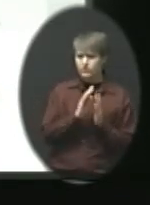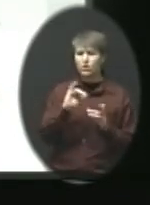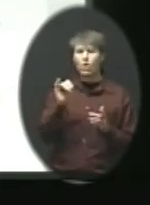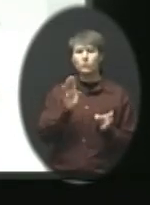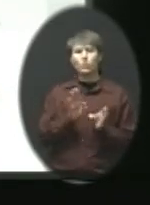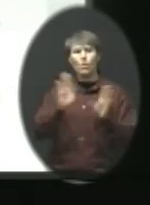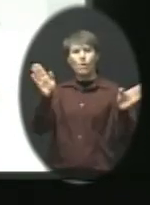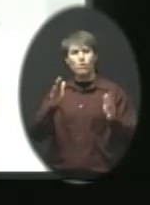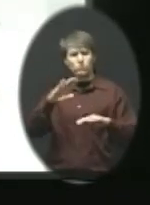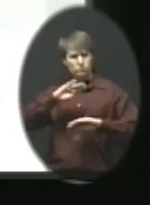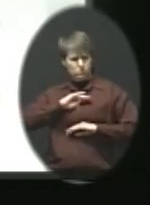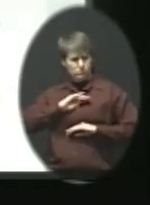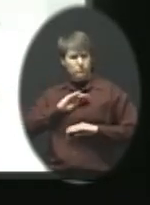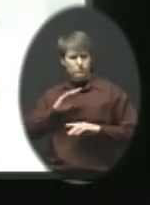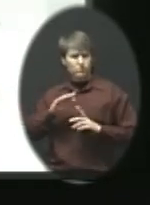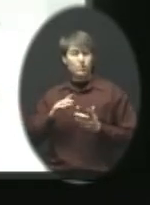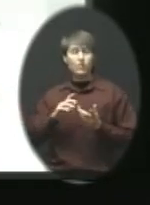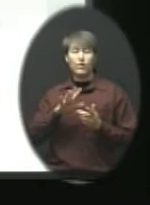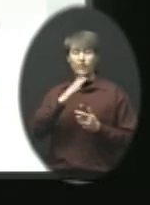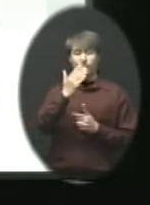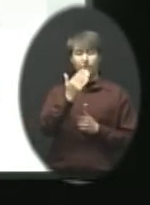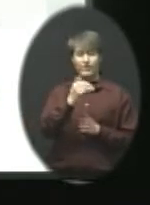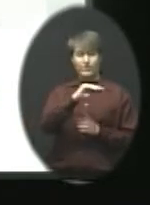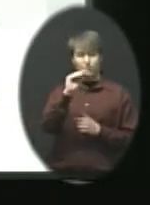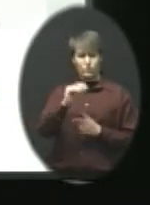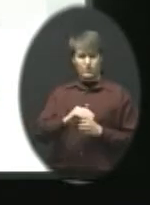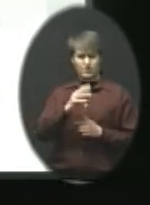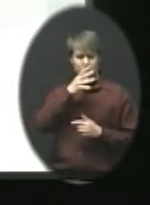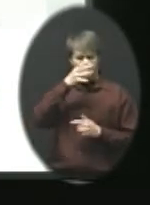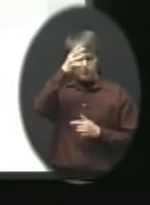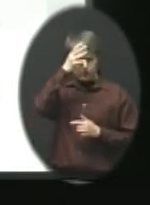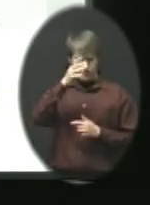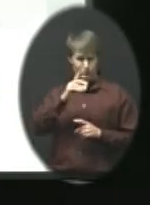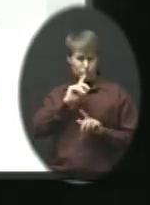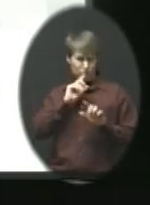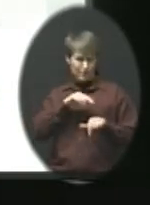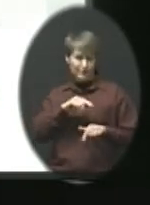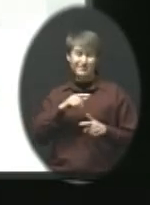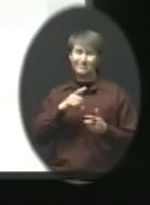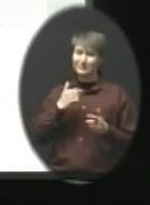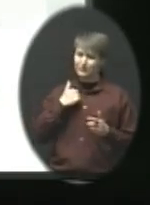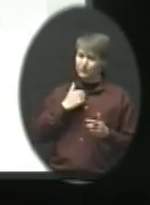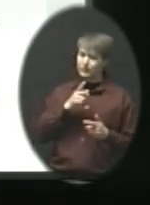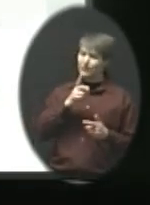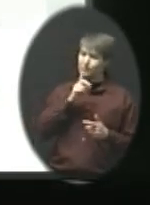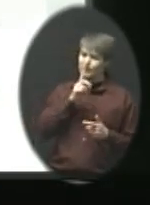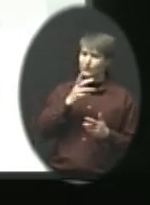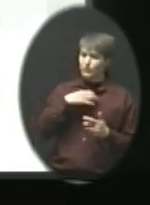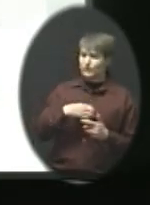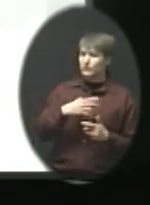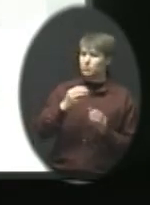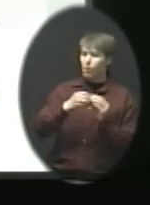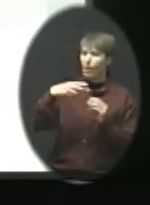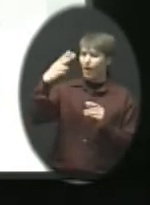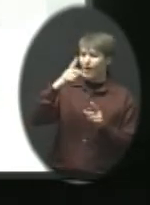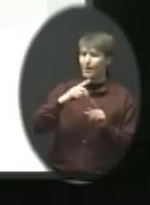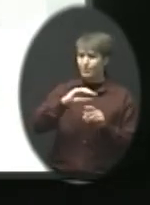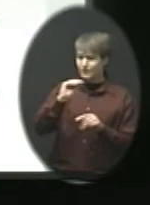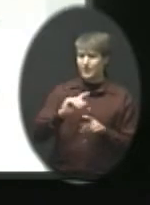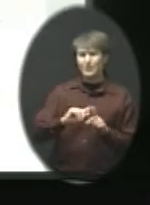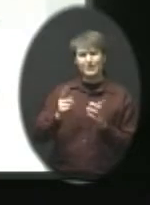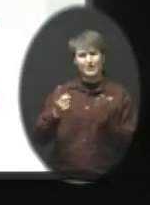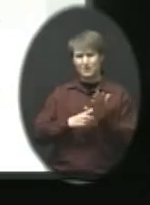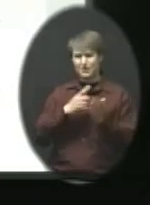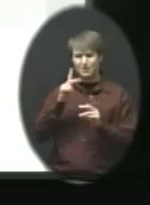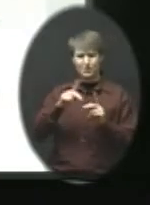overall satisfaction. About 15% of our parents responded. We would love to have it to be higher, but sometimes you can't get people